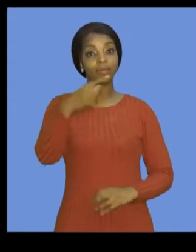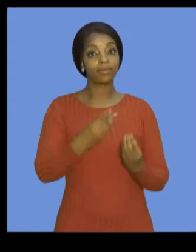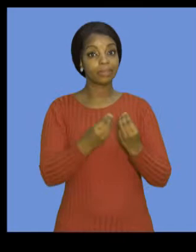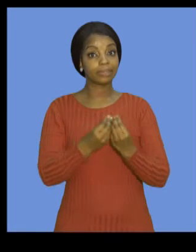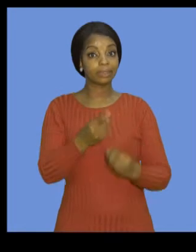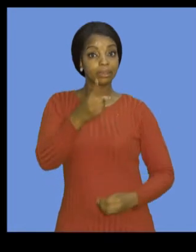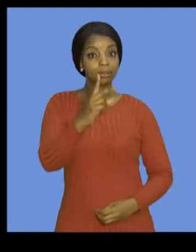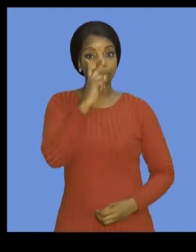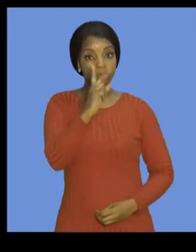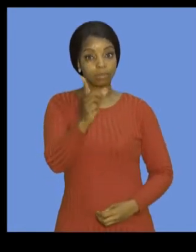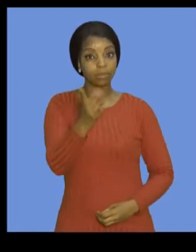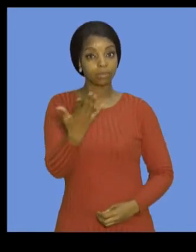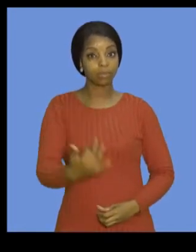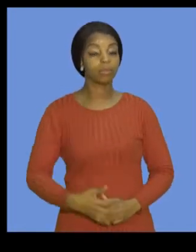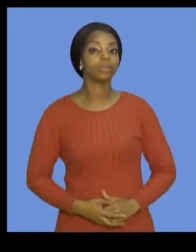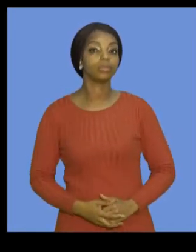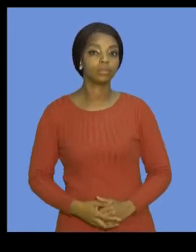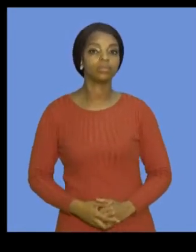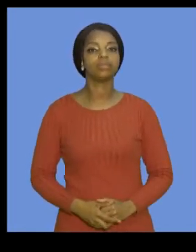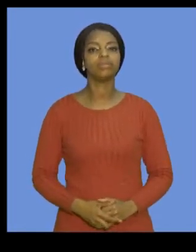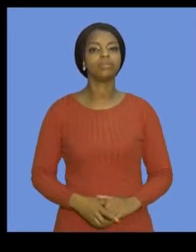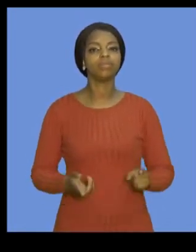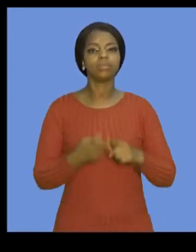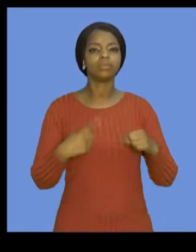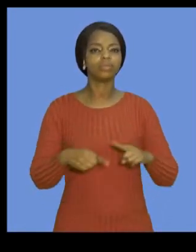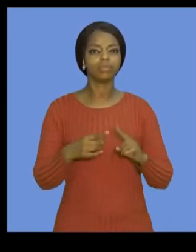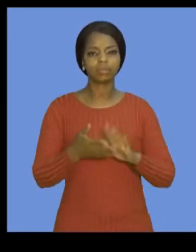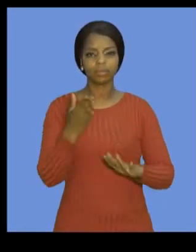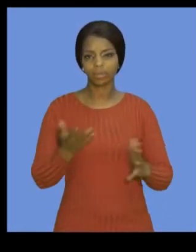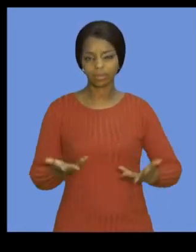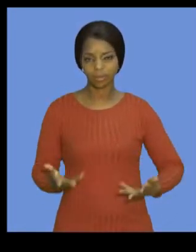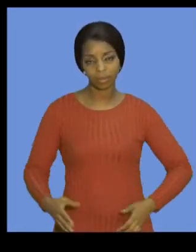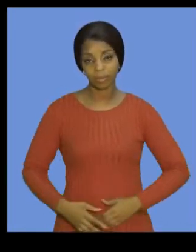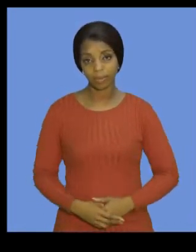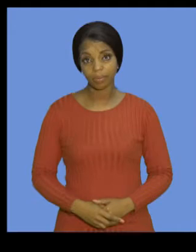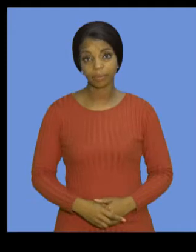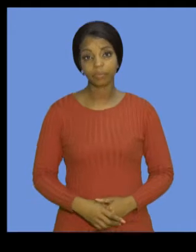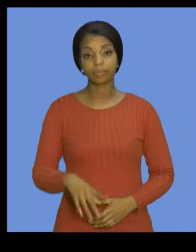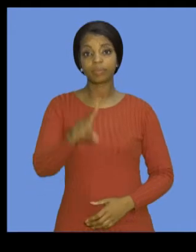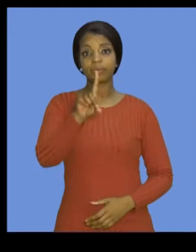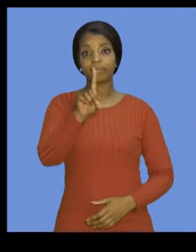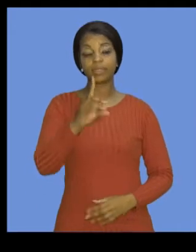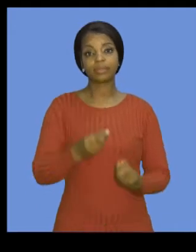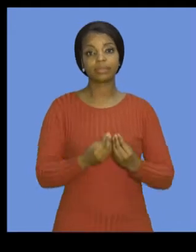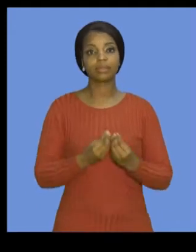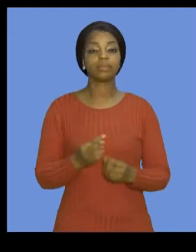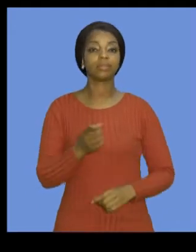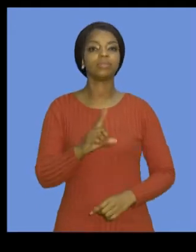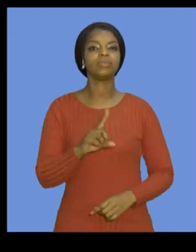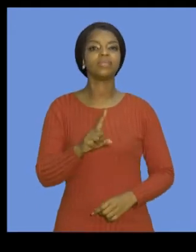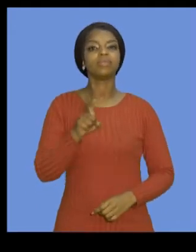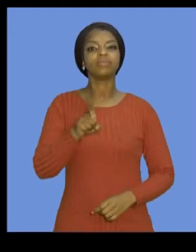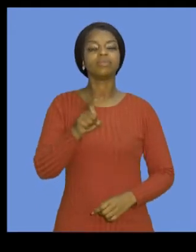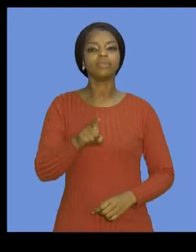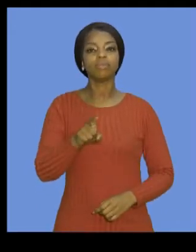at is our concept map of where we are going and from where. The first concept will be the concept of growth. We have two